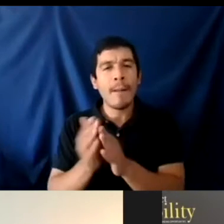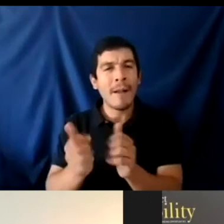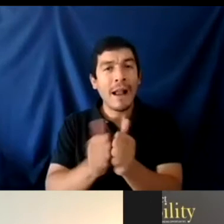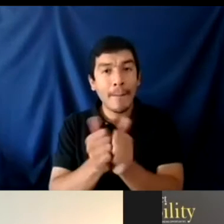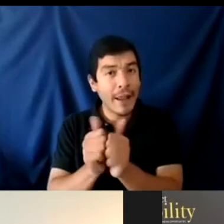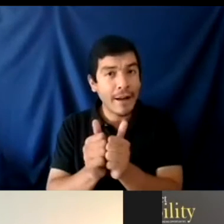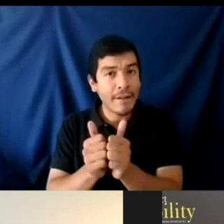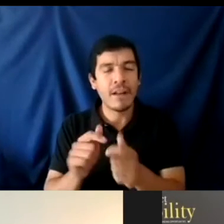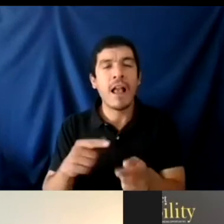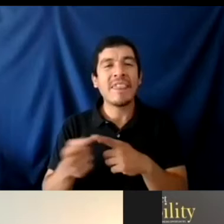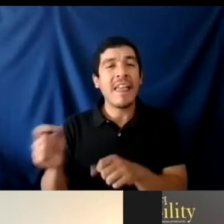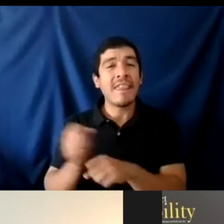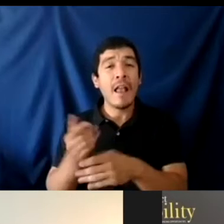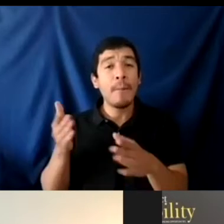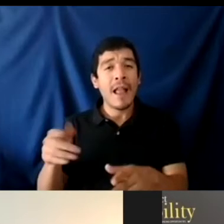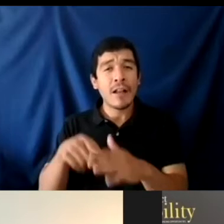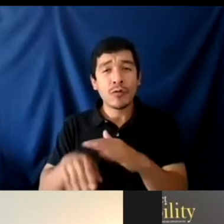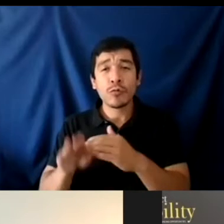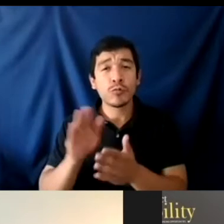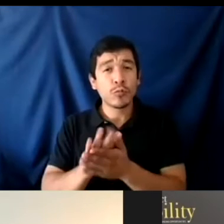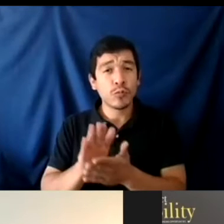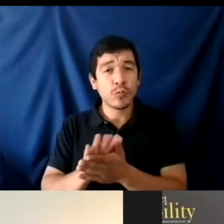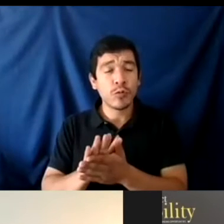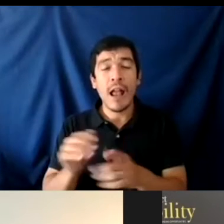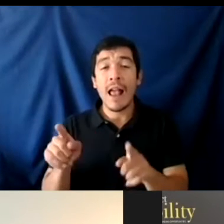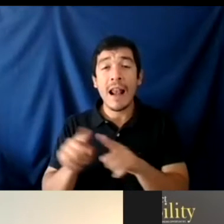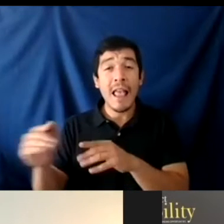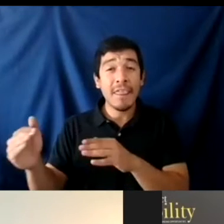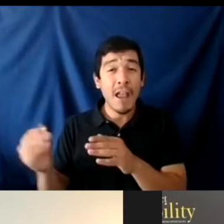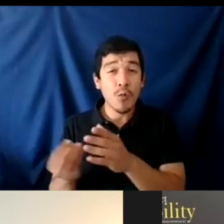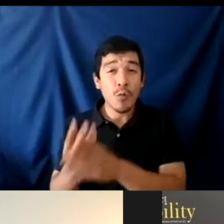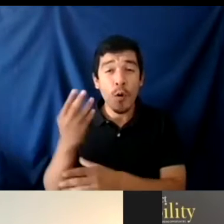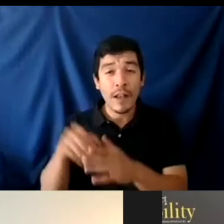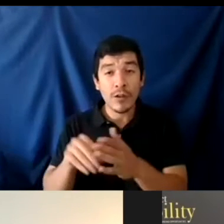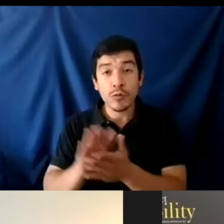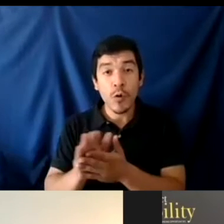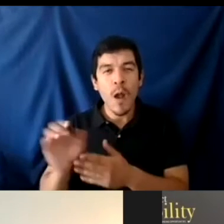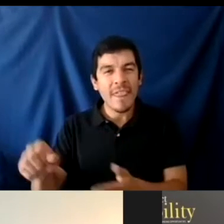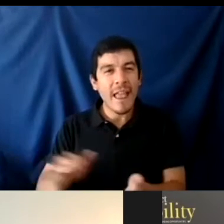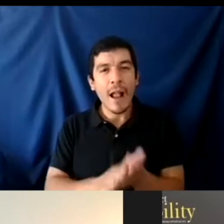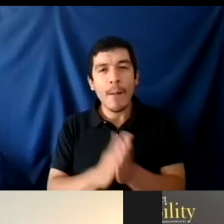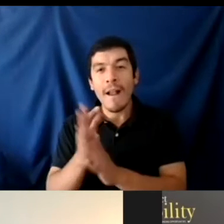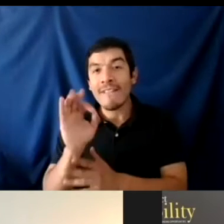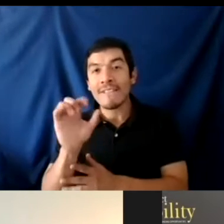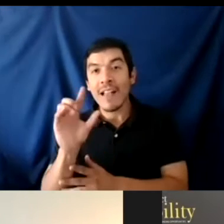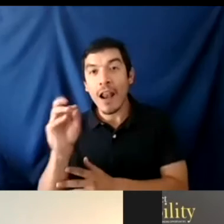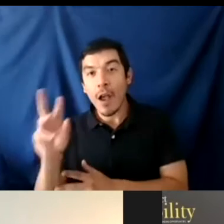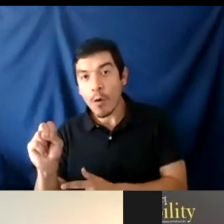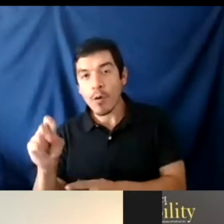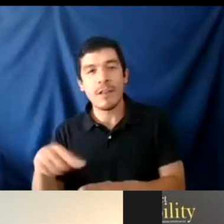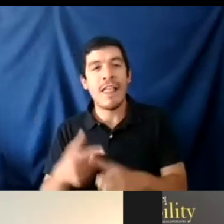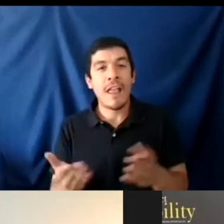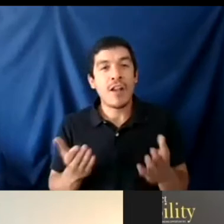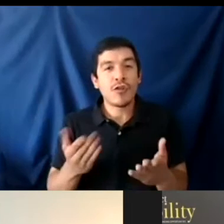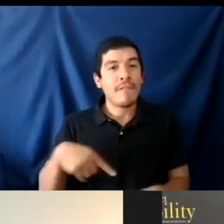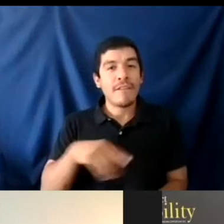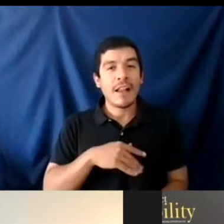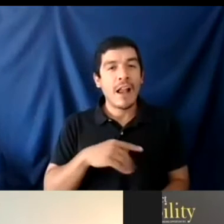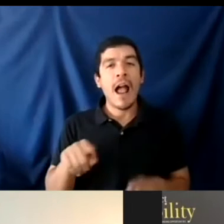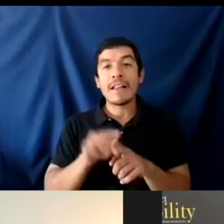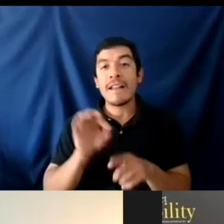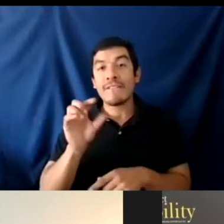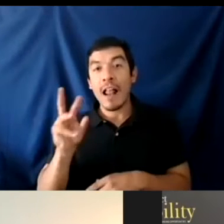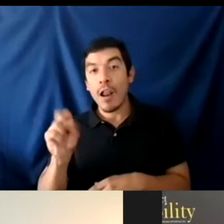they make their way into school. And then as they grow there, they can become fellows, then serve here as fellows,